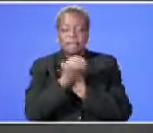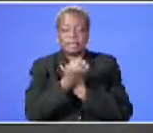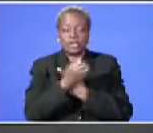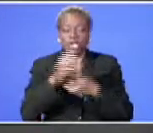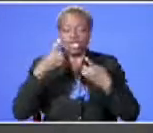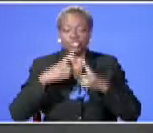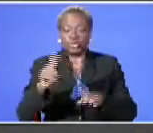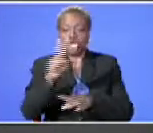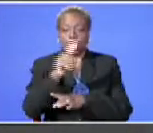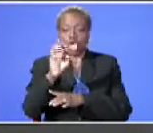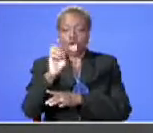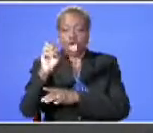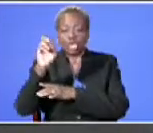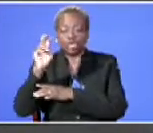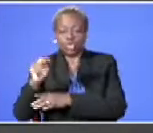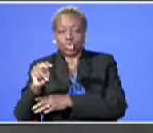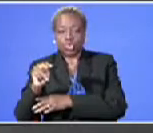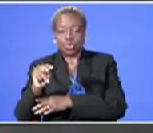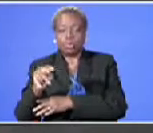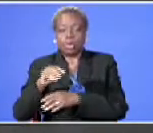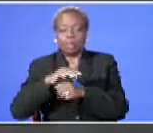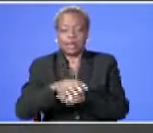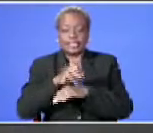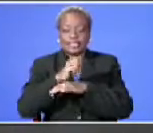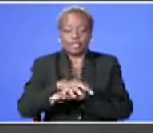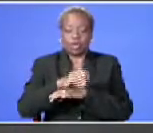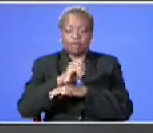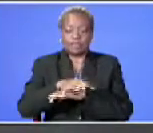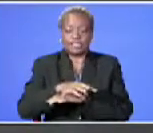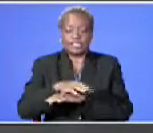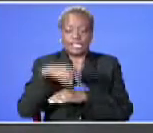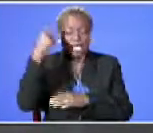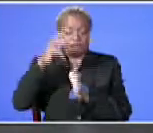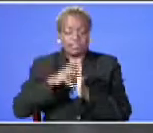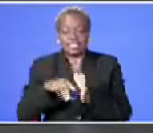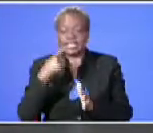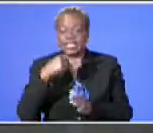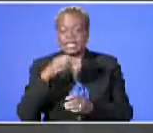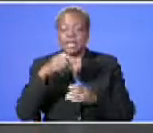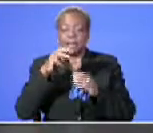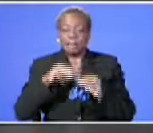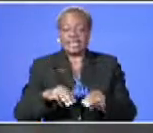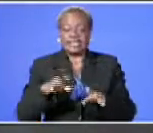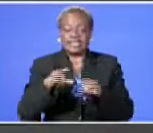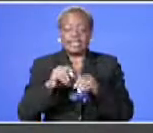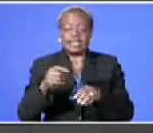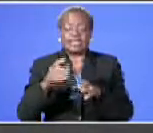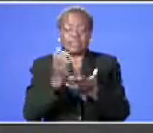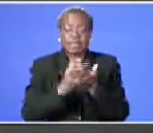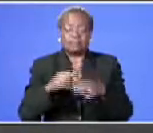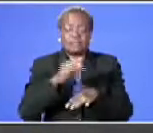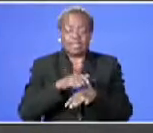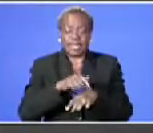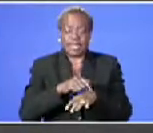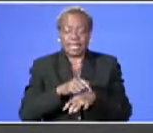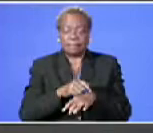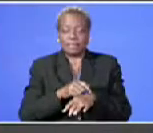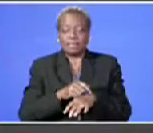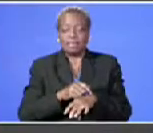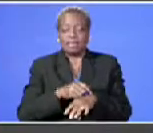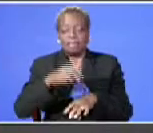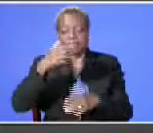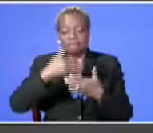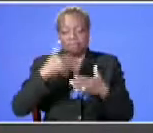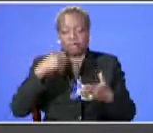conference, the bank's governor shared that it may take some time for the economy to experience any type of revival. Cleopatra